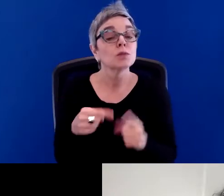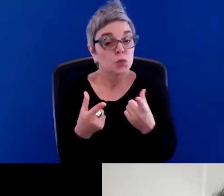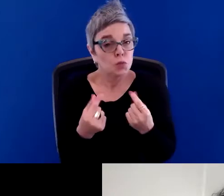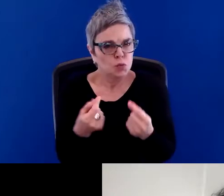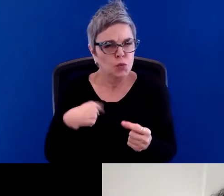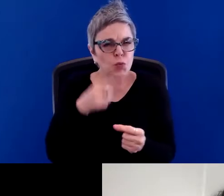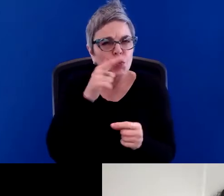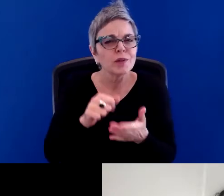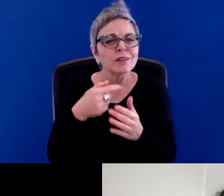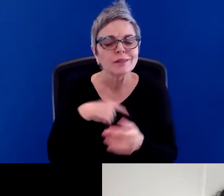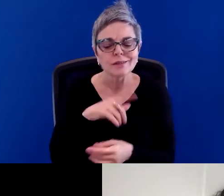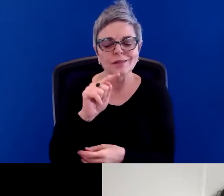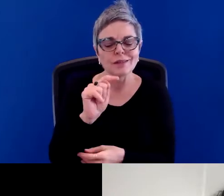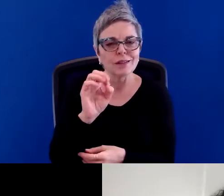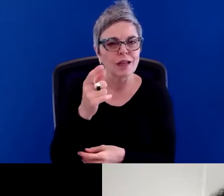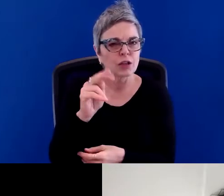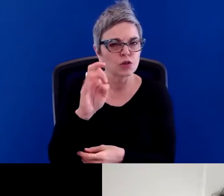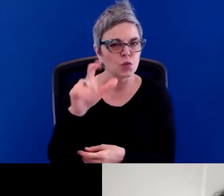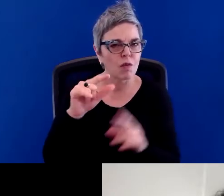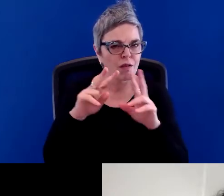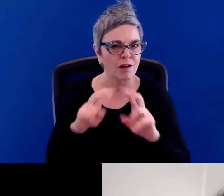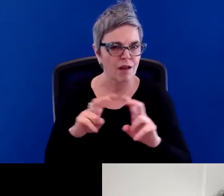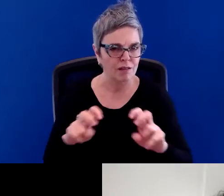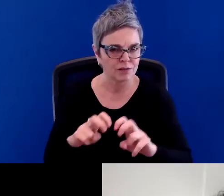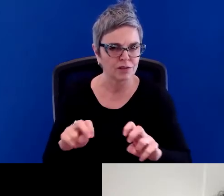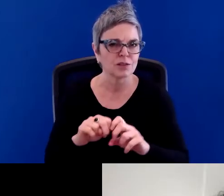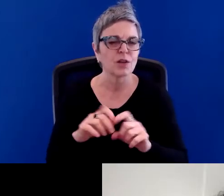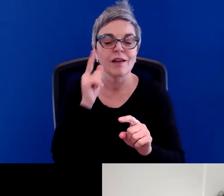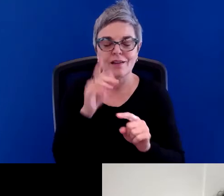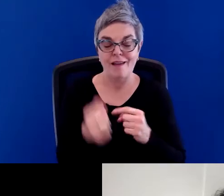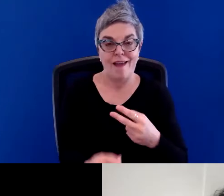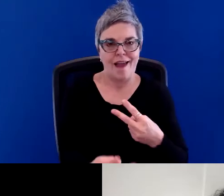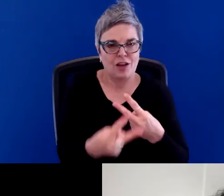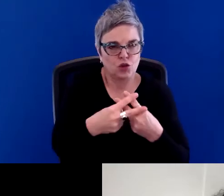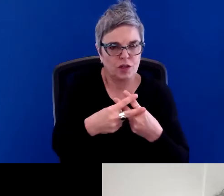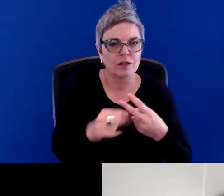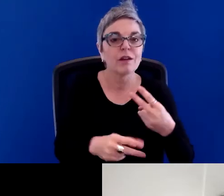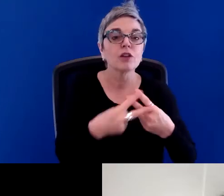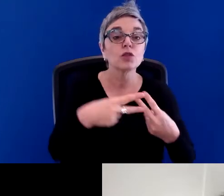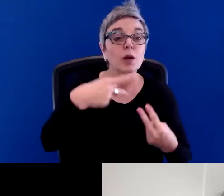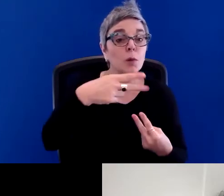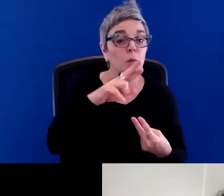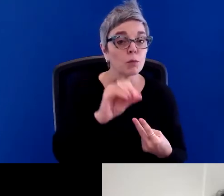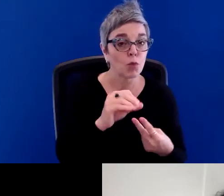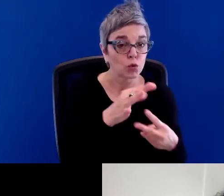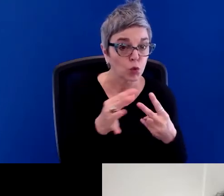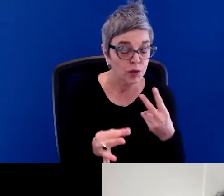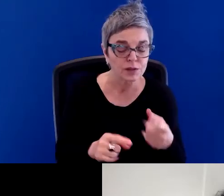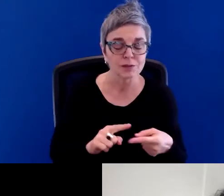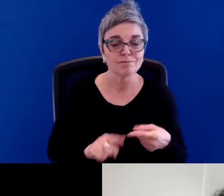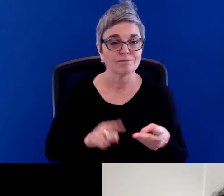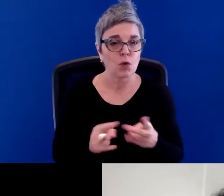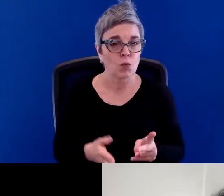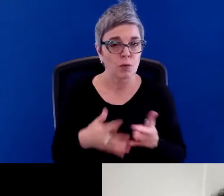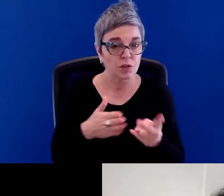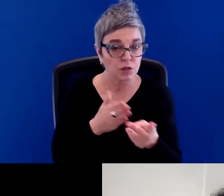hashtag conversations or assemblies surrounding the hashtags pro-choice, reproductive rights,